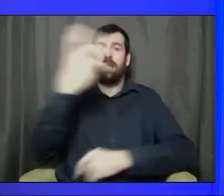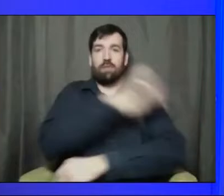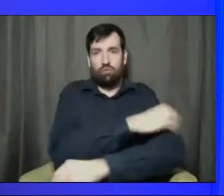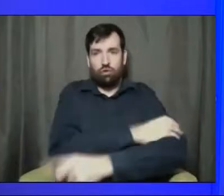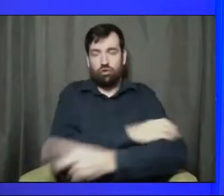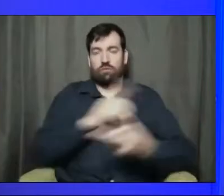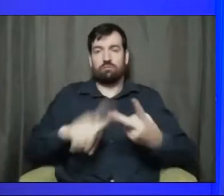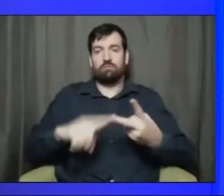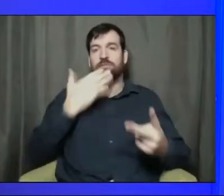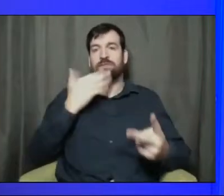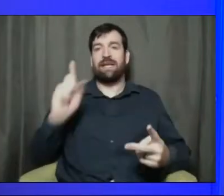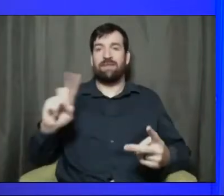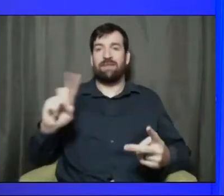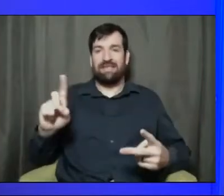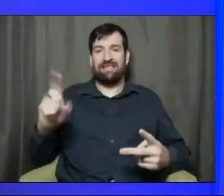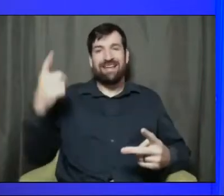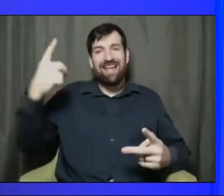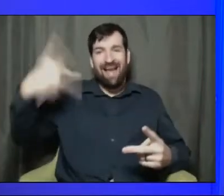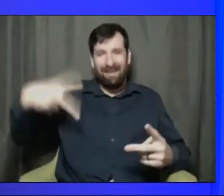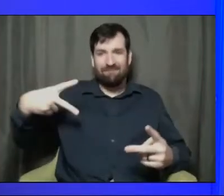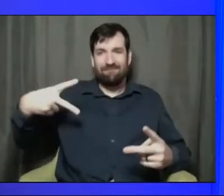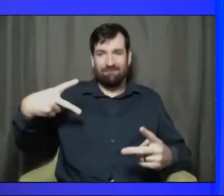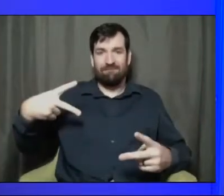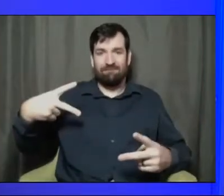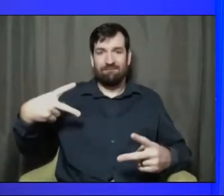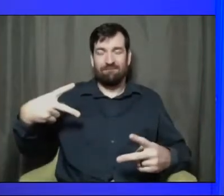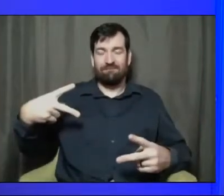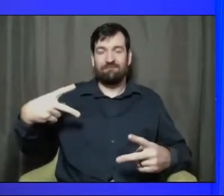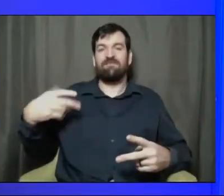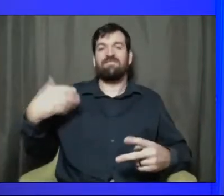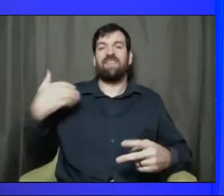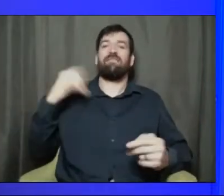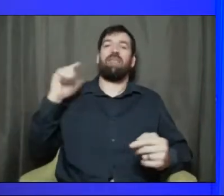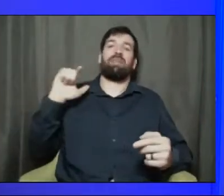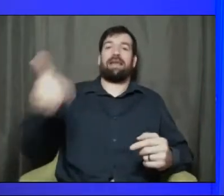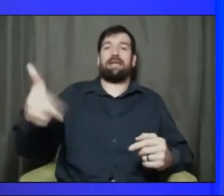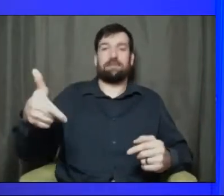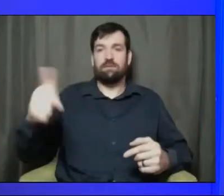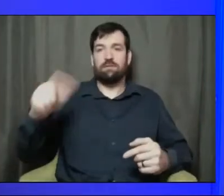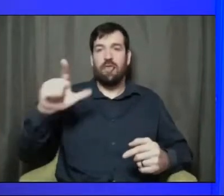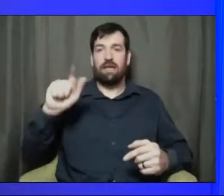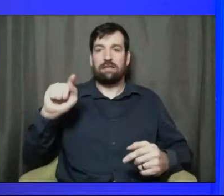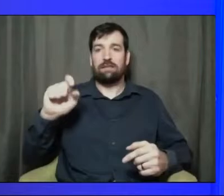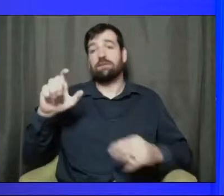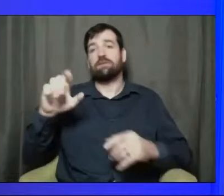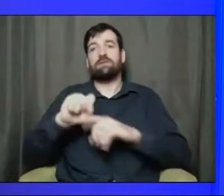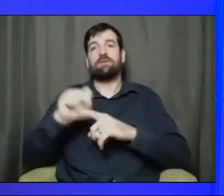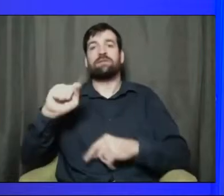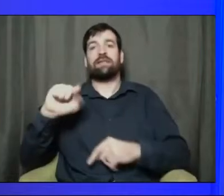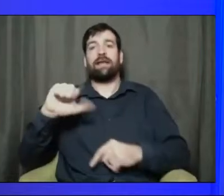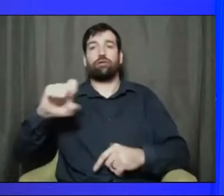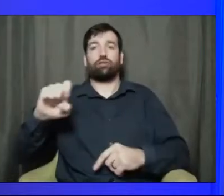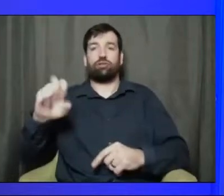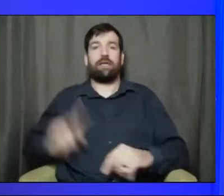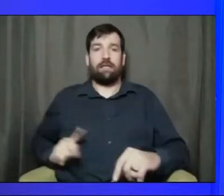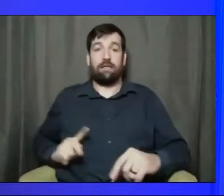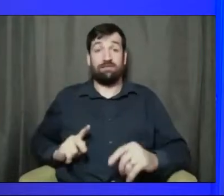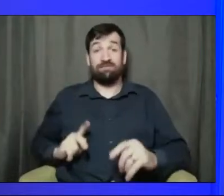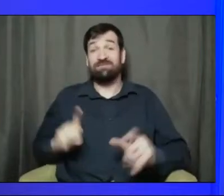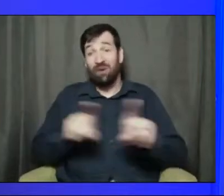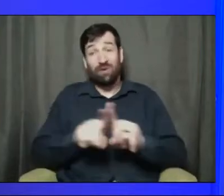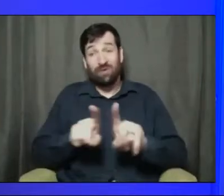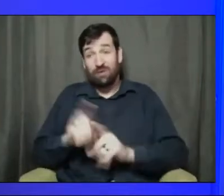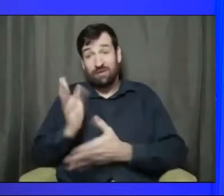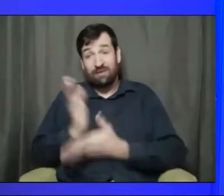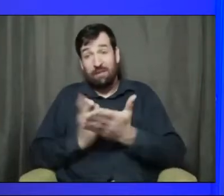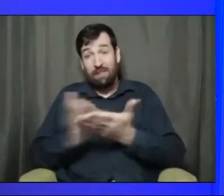roughly half of those that have end-stage kidney disease. And as such, there are things that we don't cure with transplant. We continue